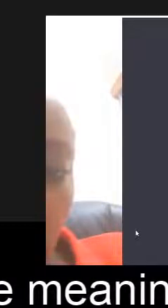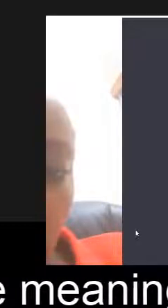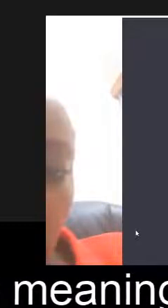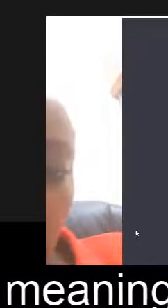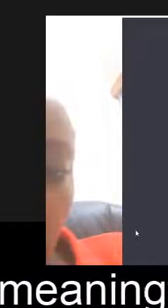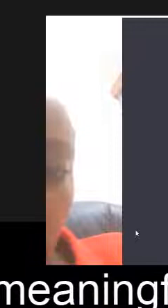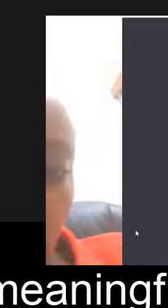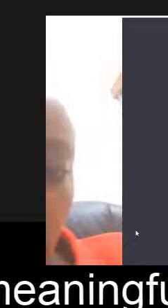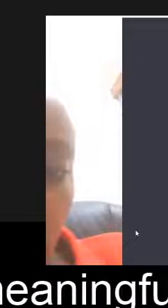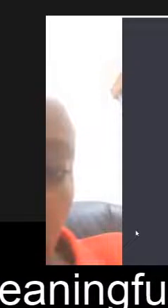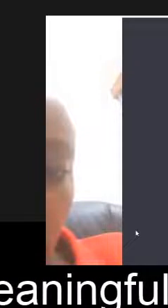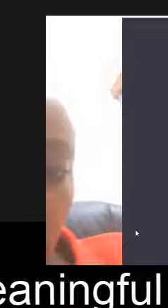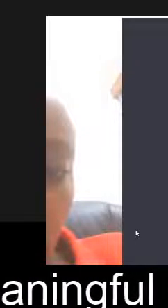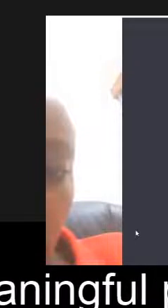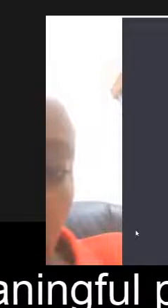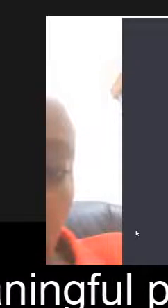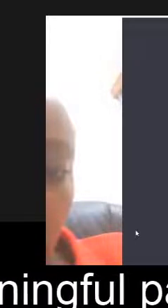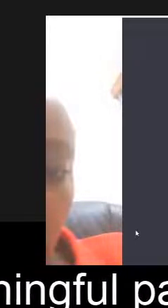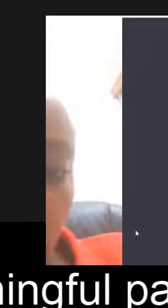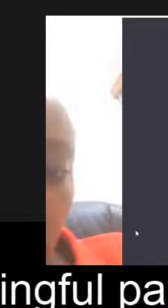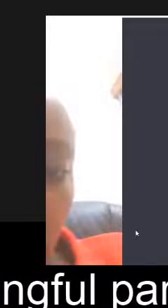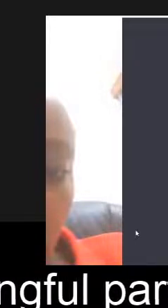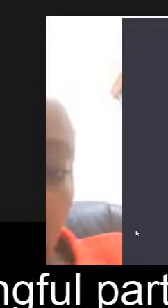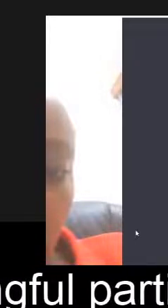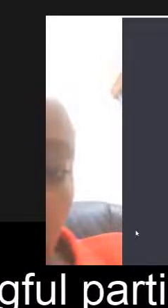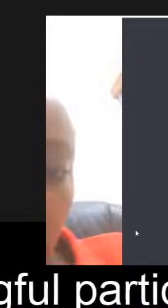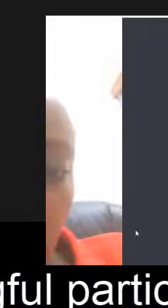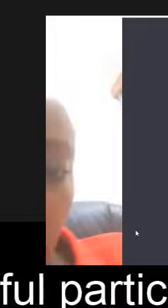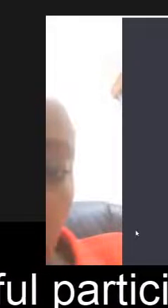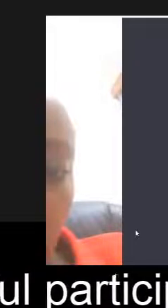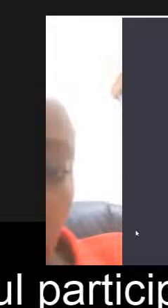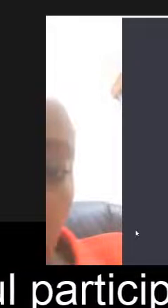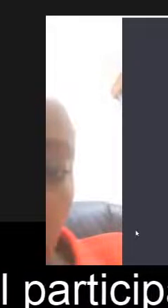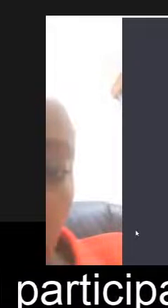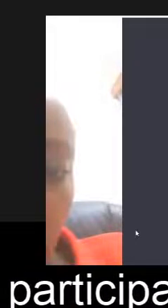continuer avec Maximilien. Maximilien, tu es là?